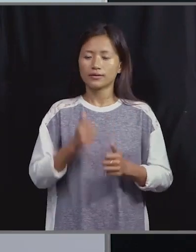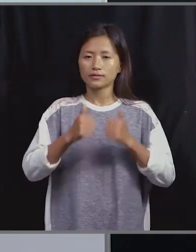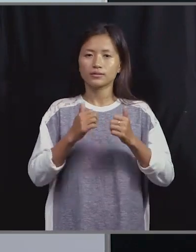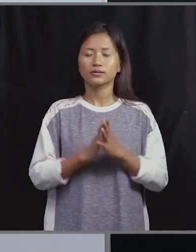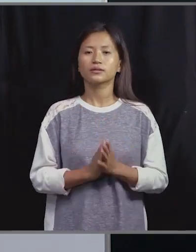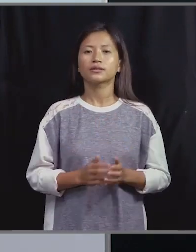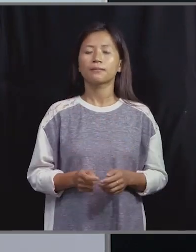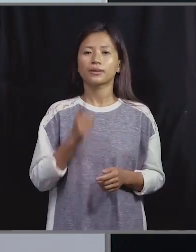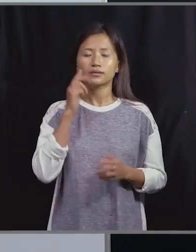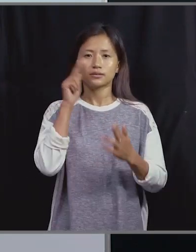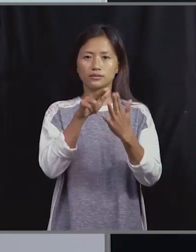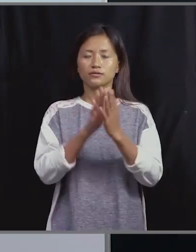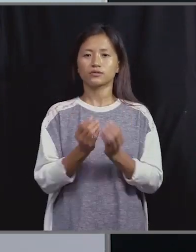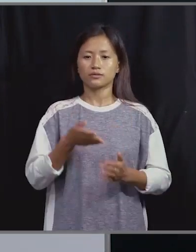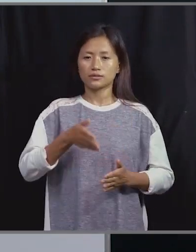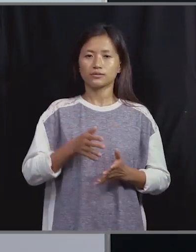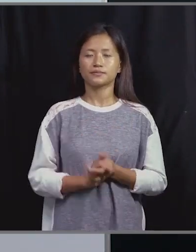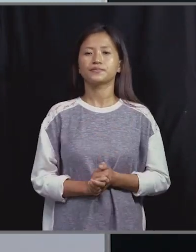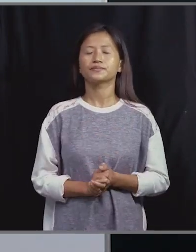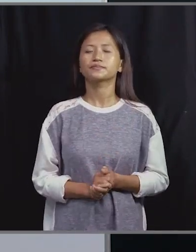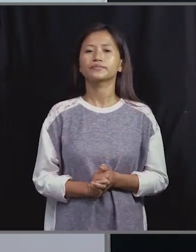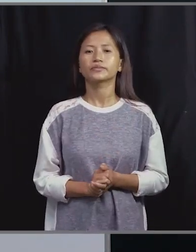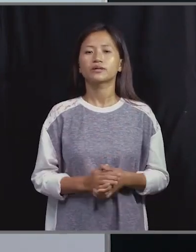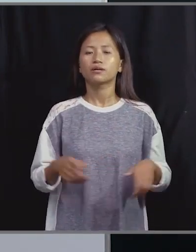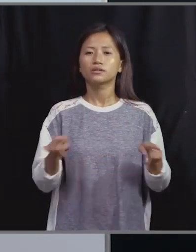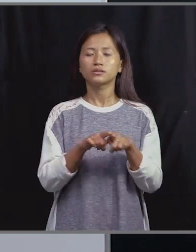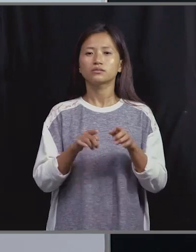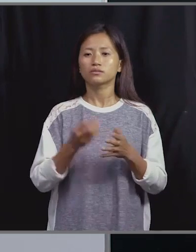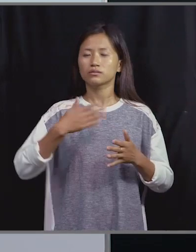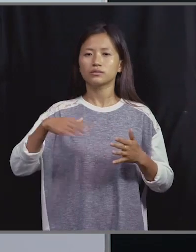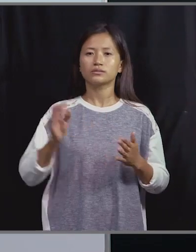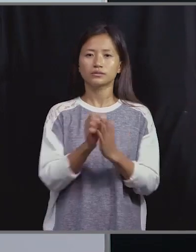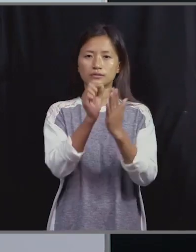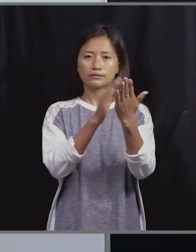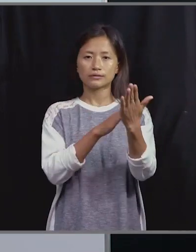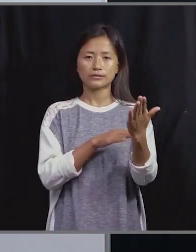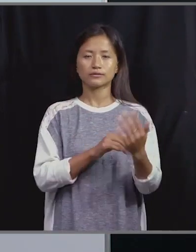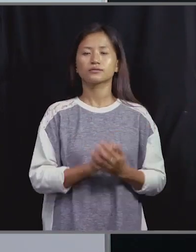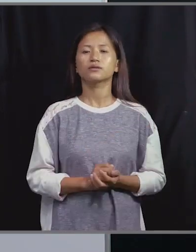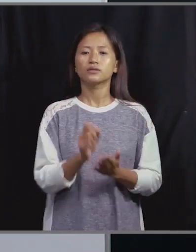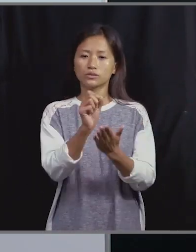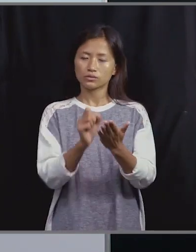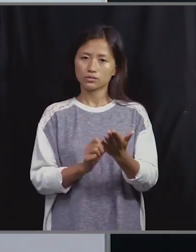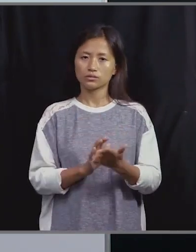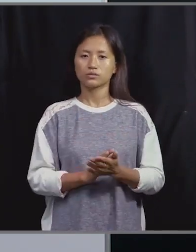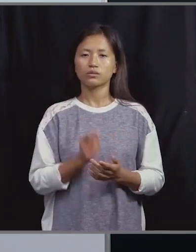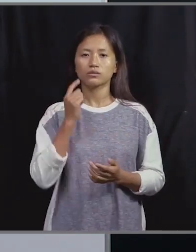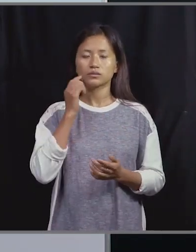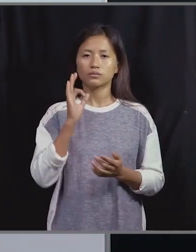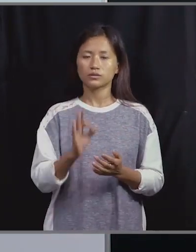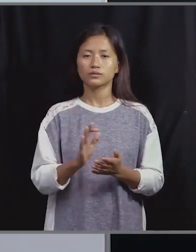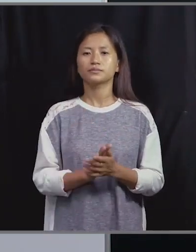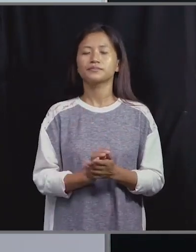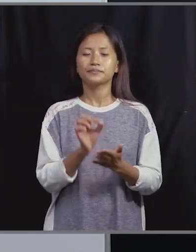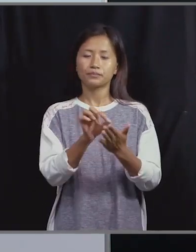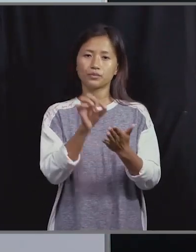pay attentive to it. And as we go into the detailed, kindly note down all the important points.